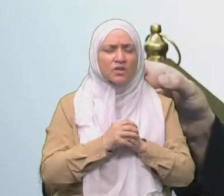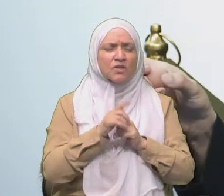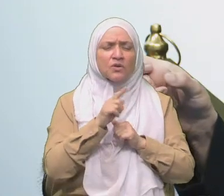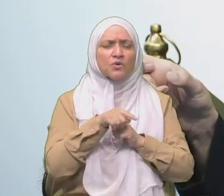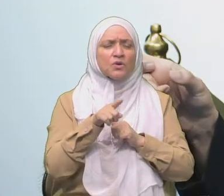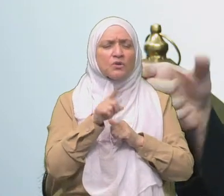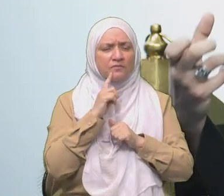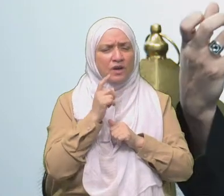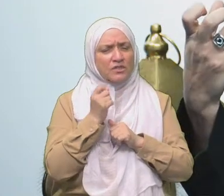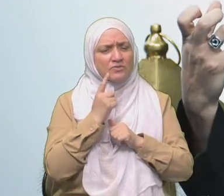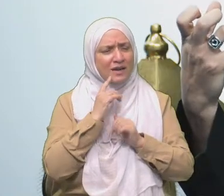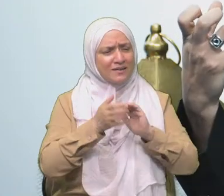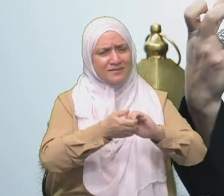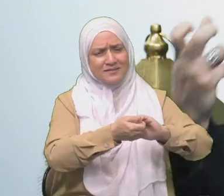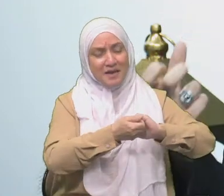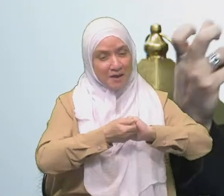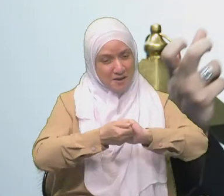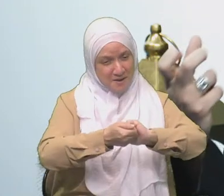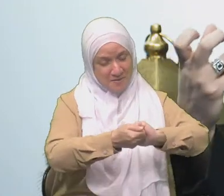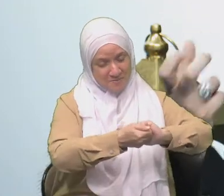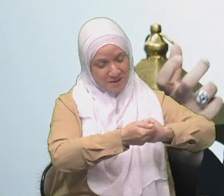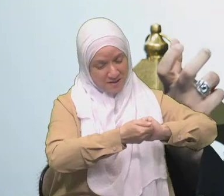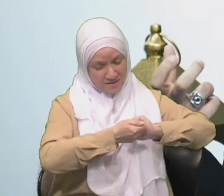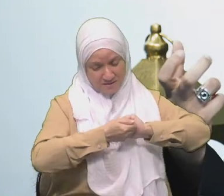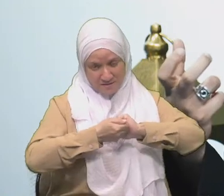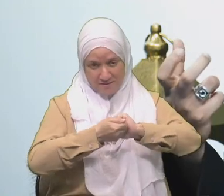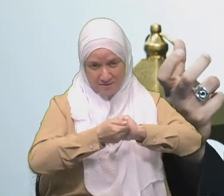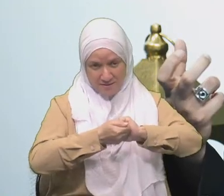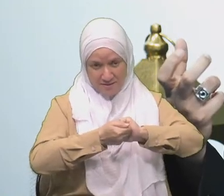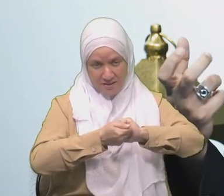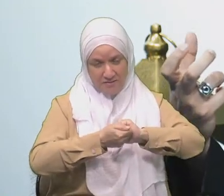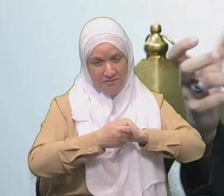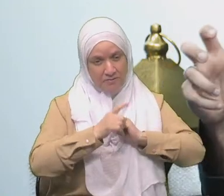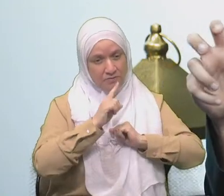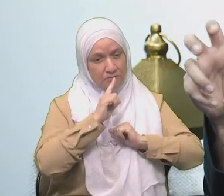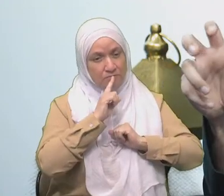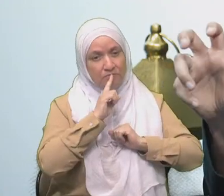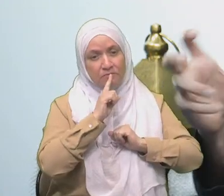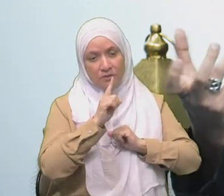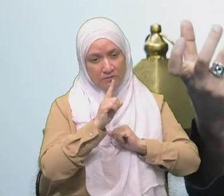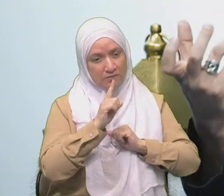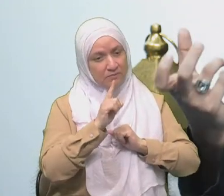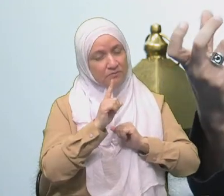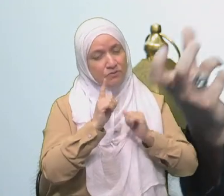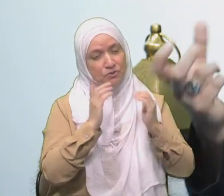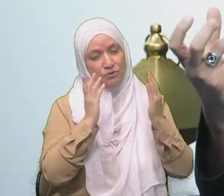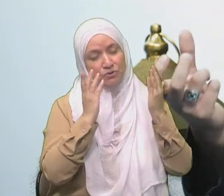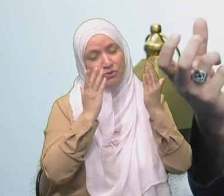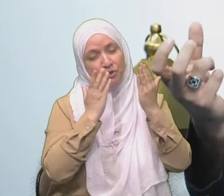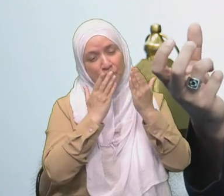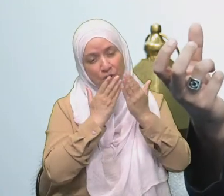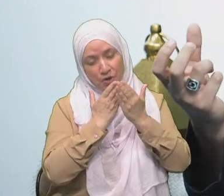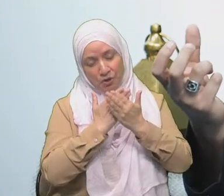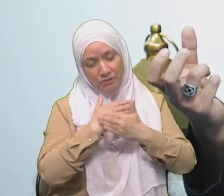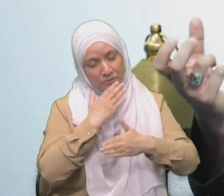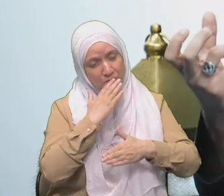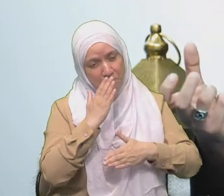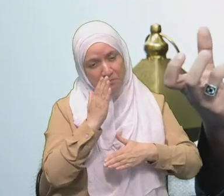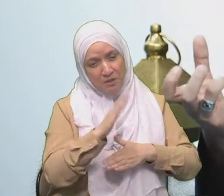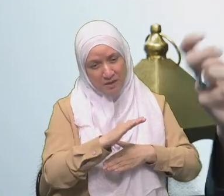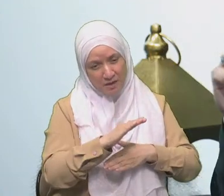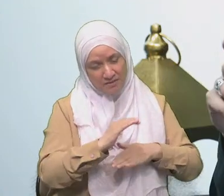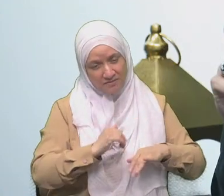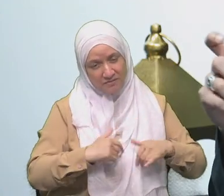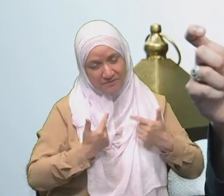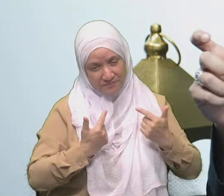lives to being the best generation of people in a very short span of time. And